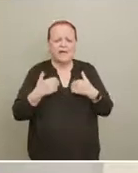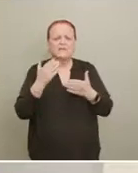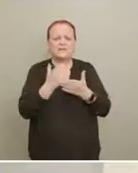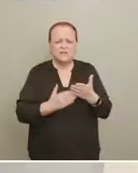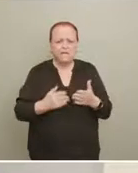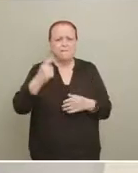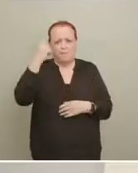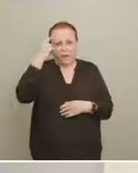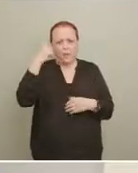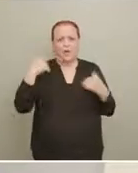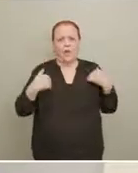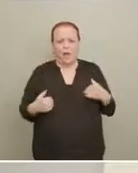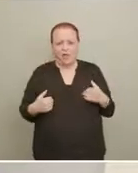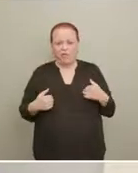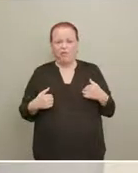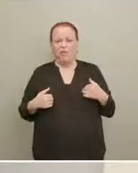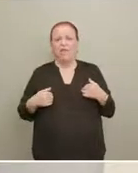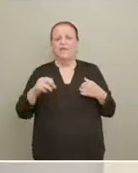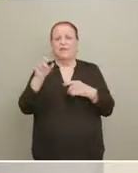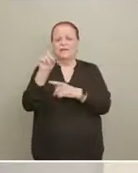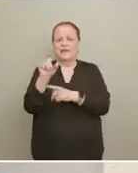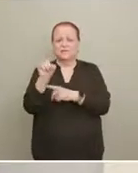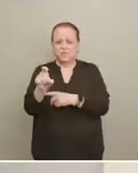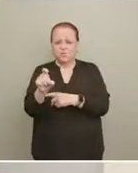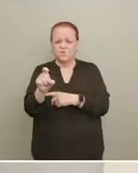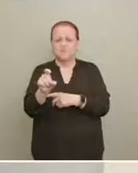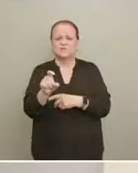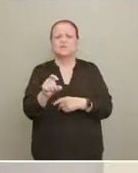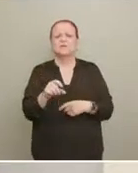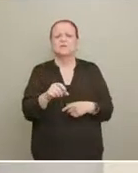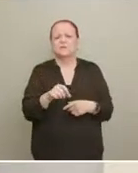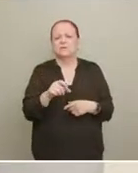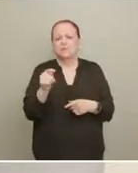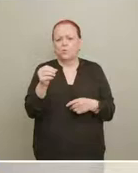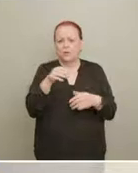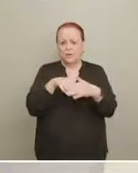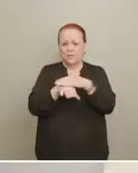mental health diagnosis to enter here? Could one simply be,